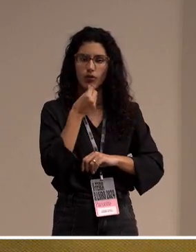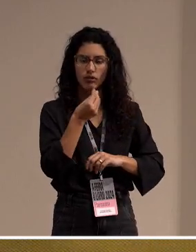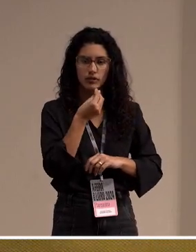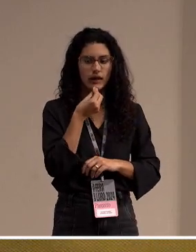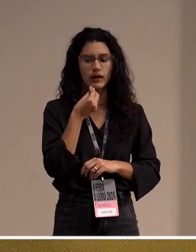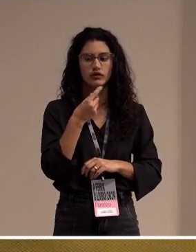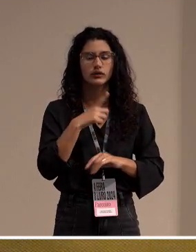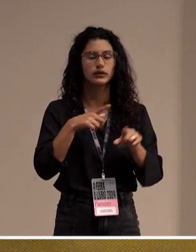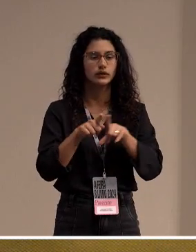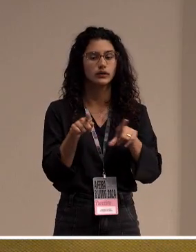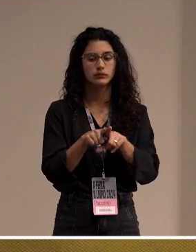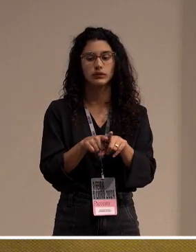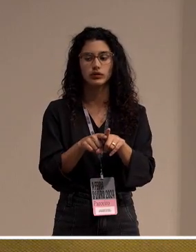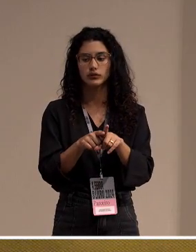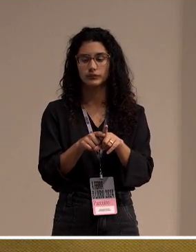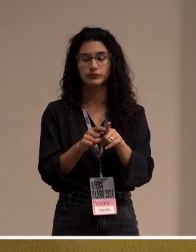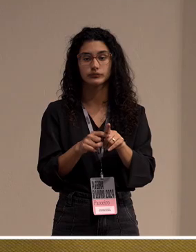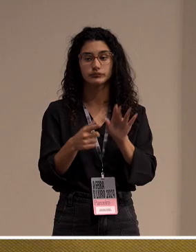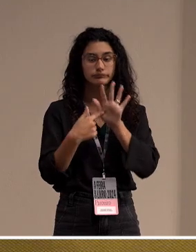all of that.